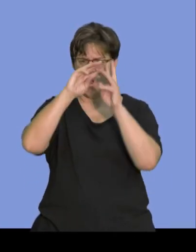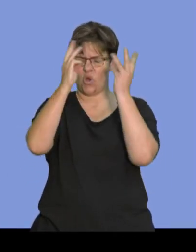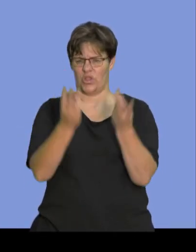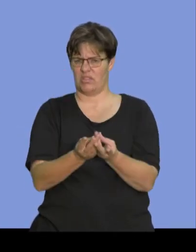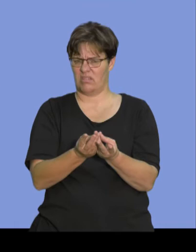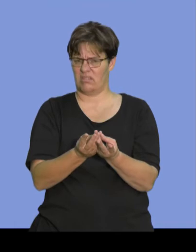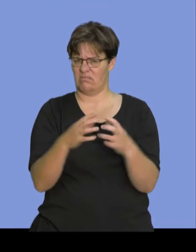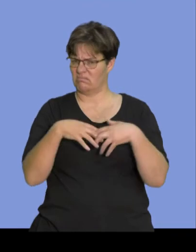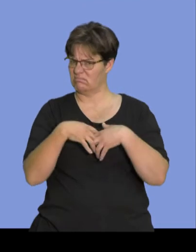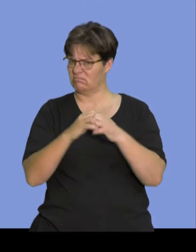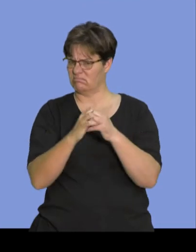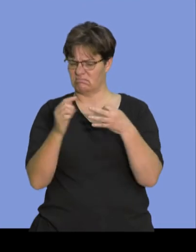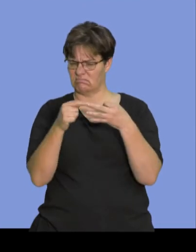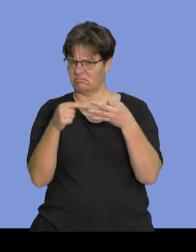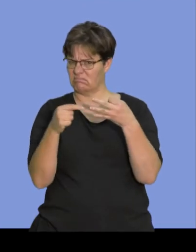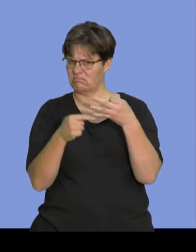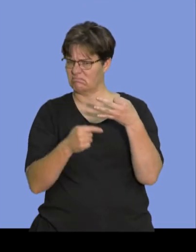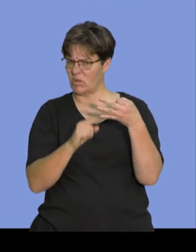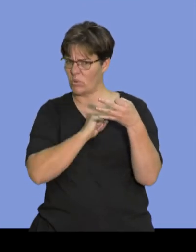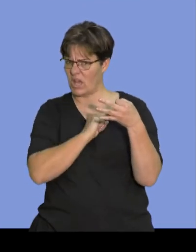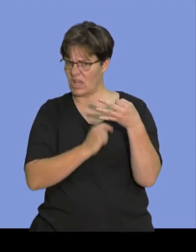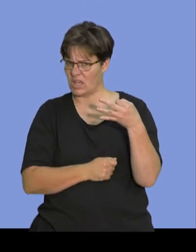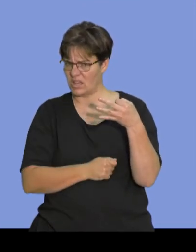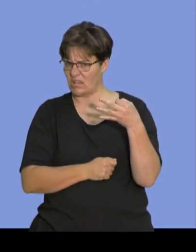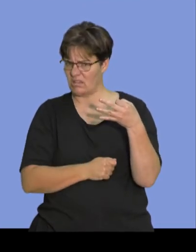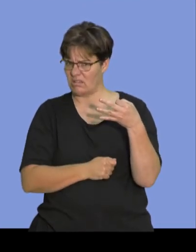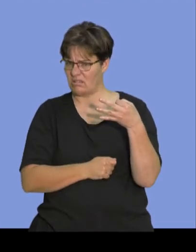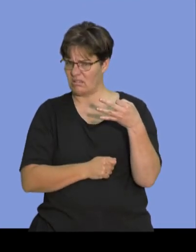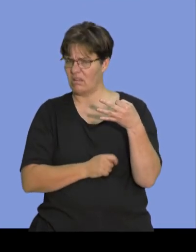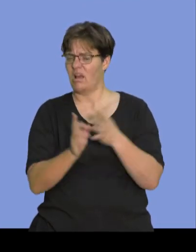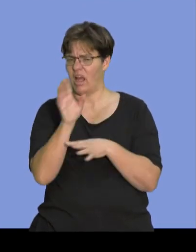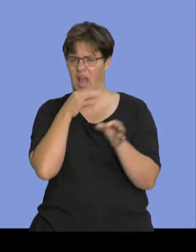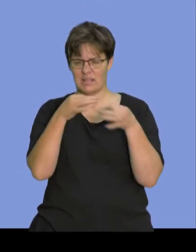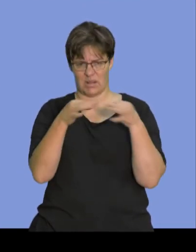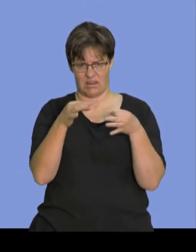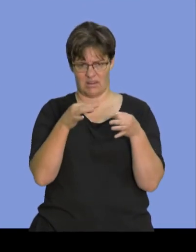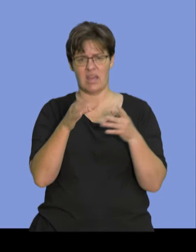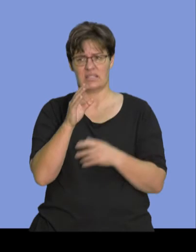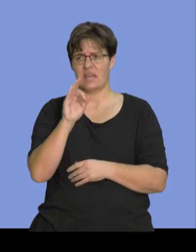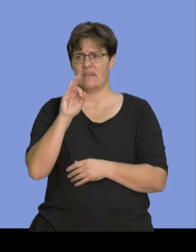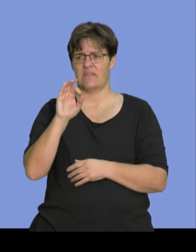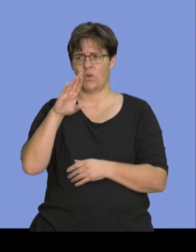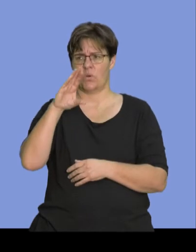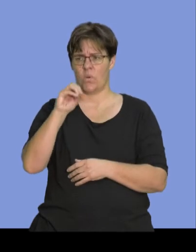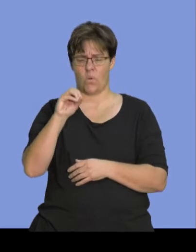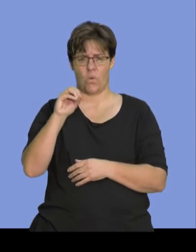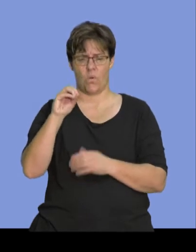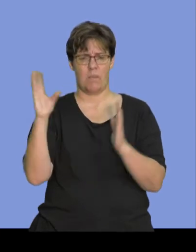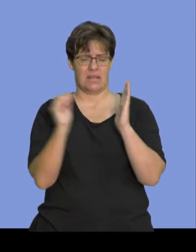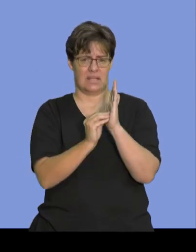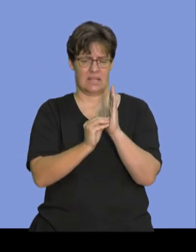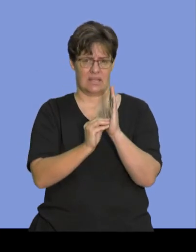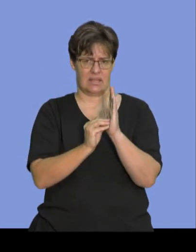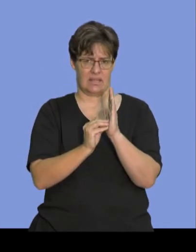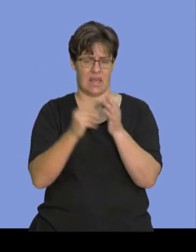core of the Earth actually consists of these three elements that we have mentioned, and describe them as ferromagnetic